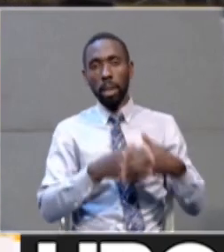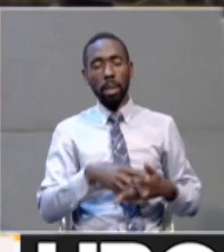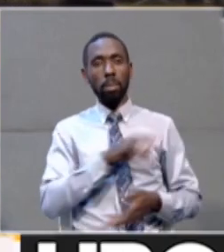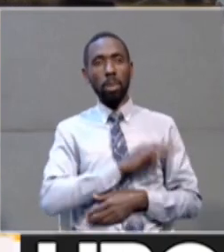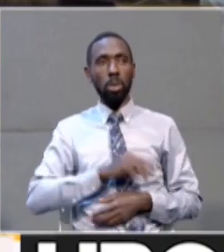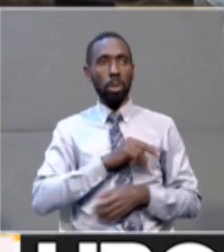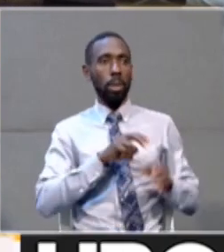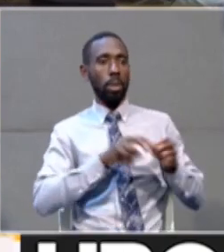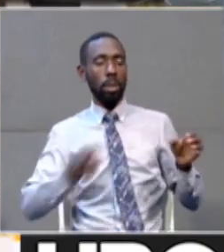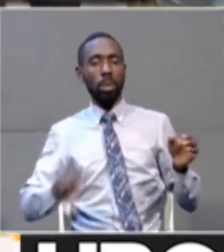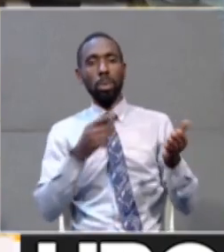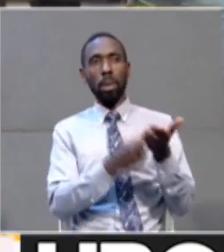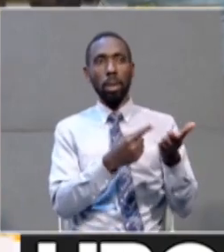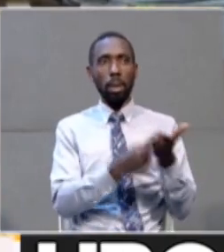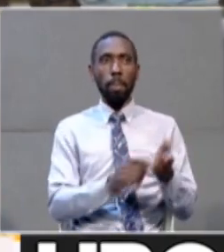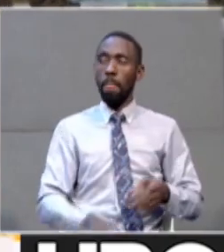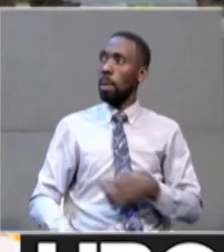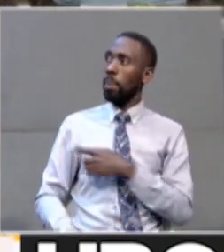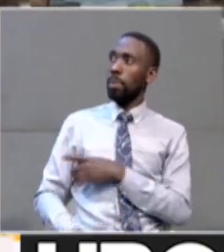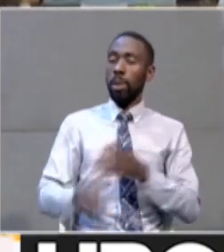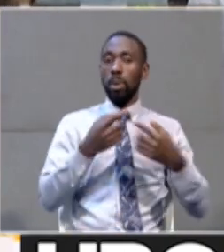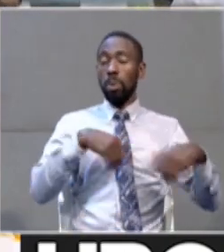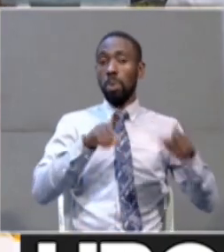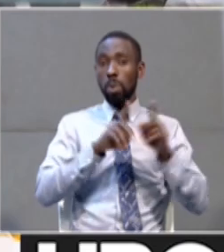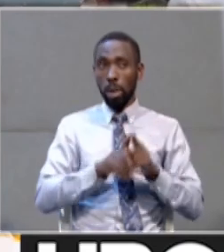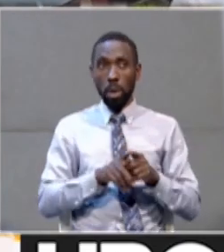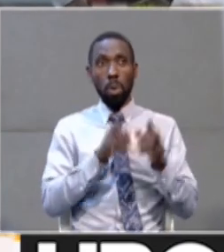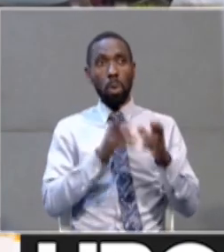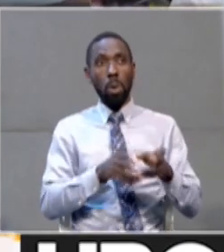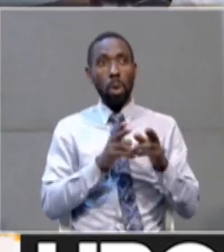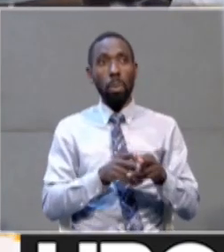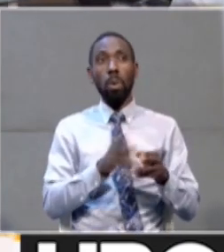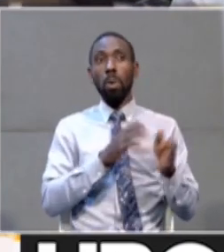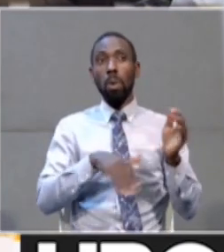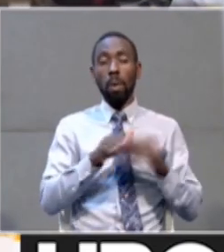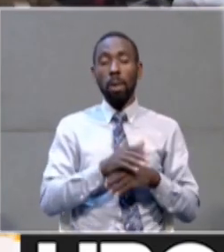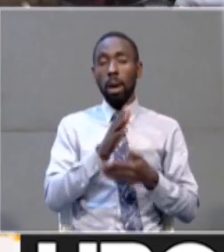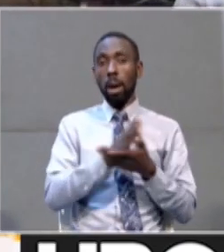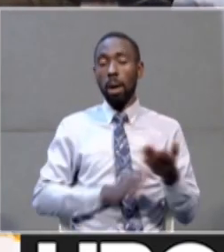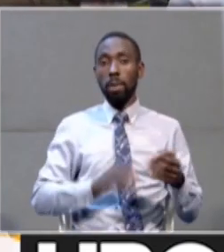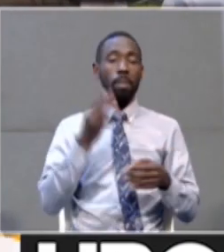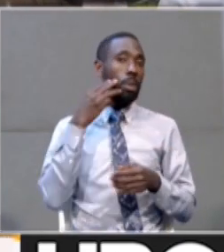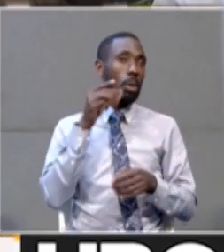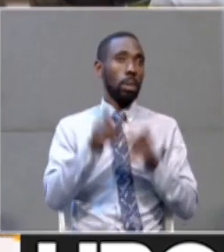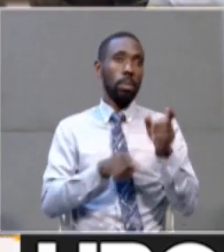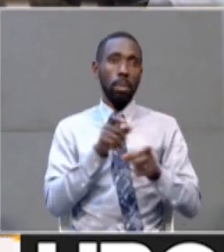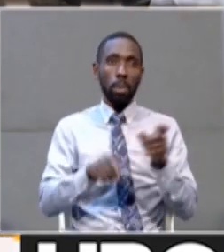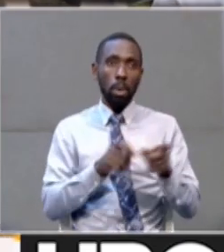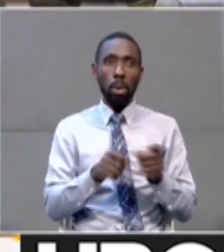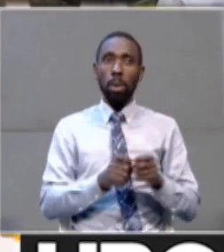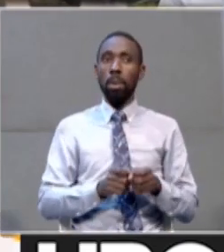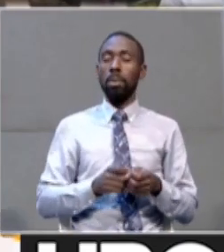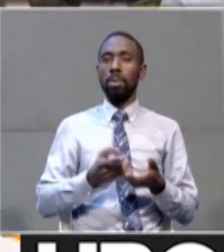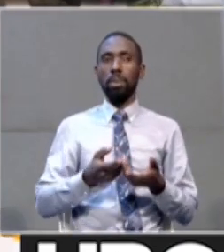with a cough more than 2 weeks, do not only focus on TB, focus on all the other causes of